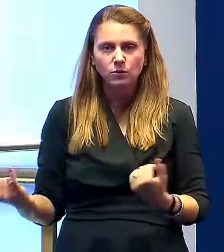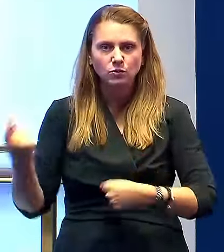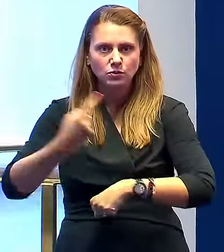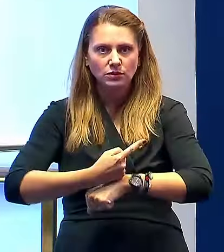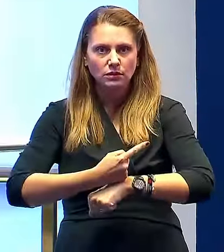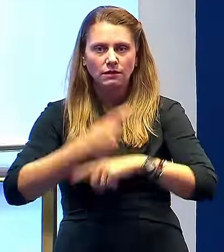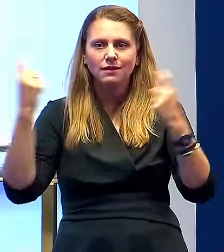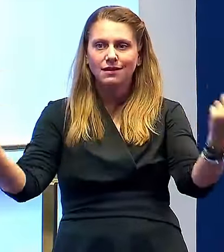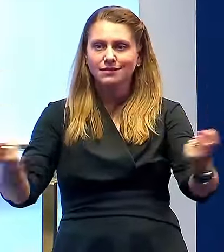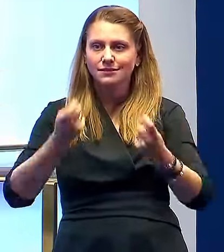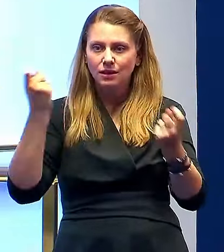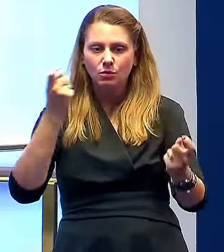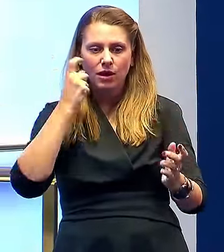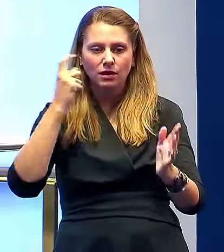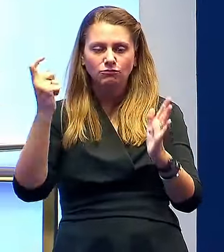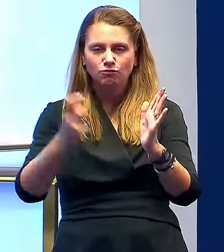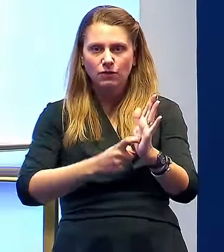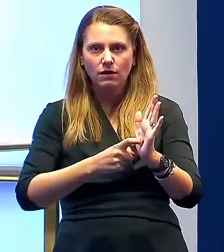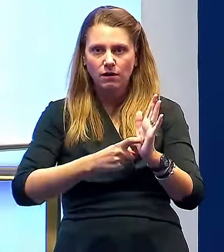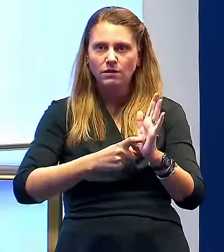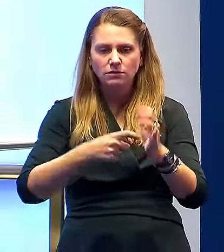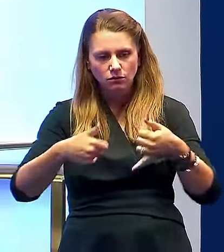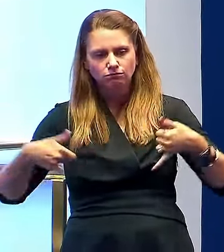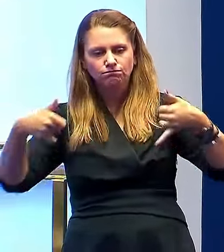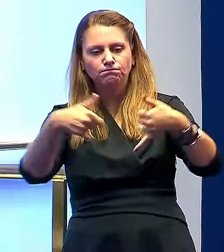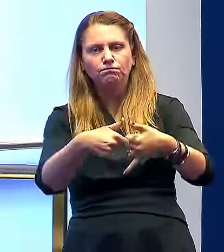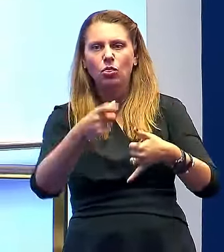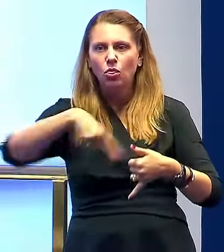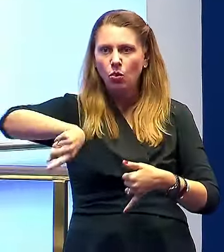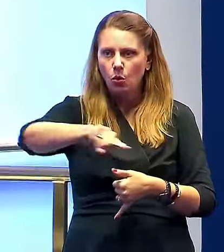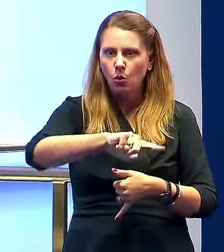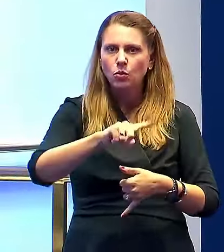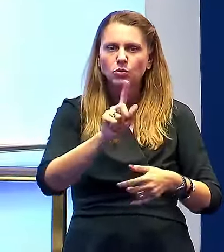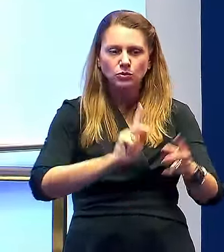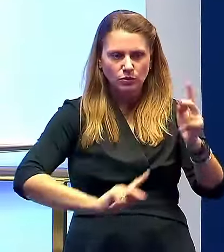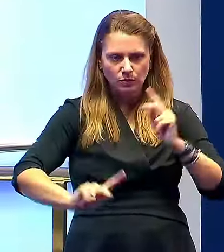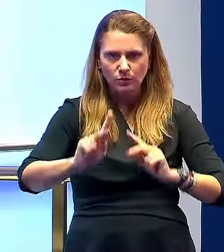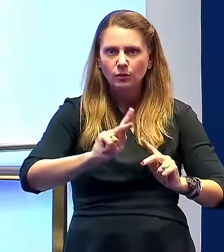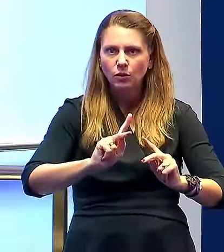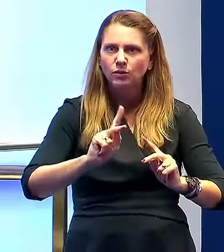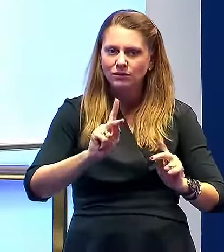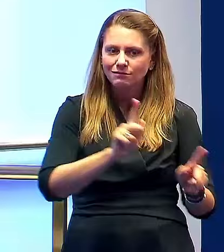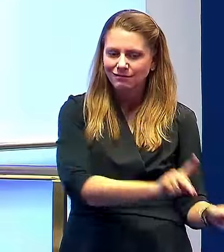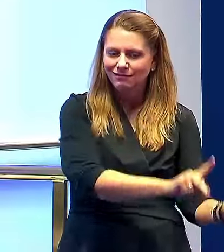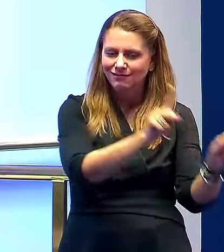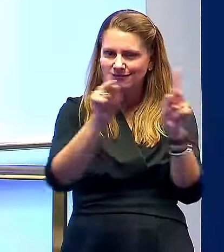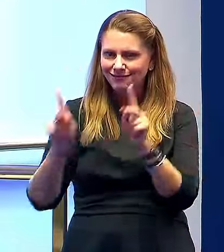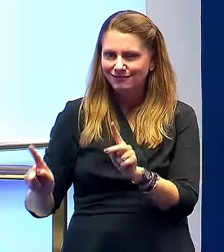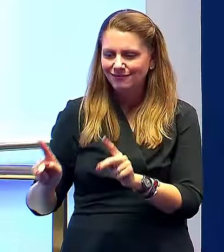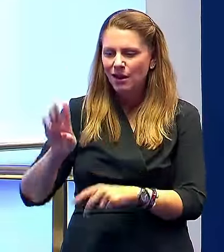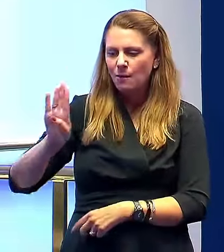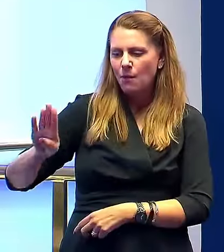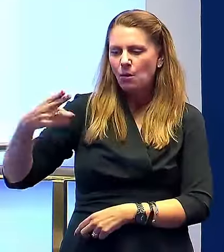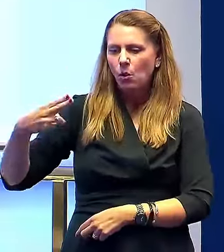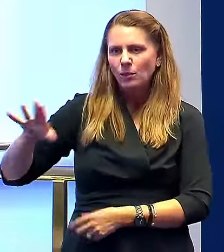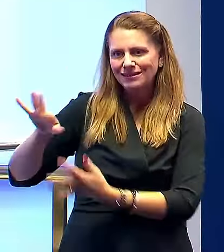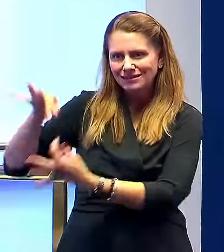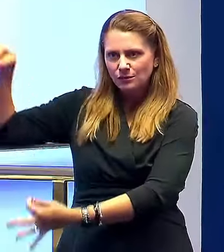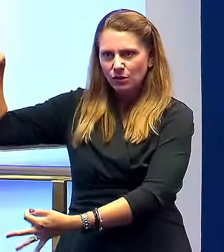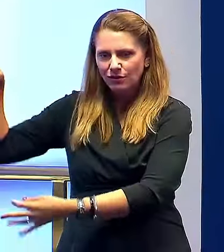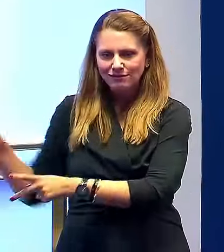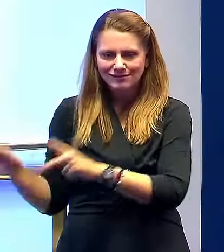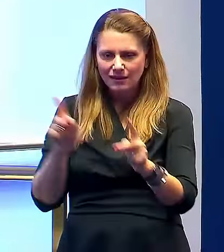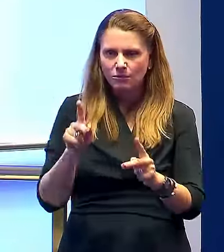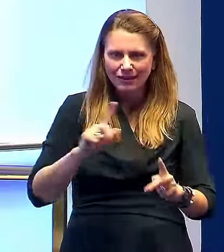celebrate and recognize colleagues who, in the spirit of Bob Hope, also have given and continue to give